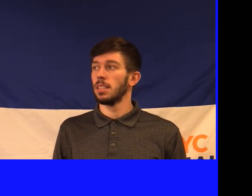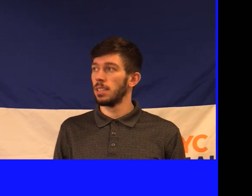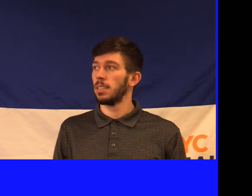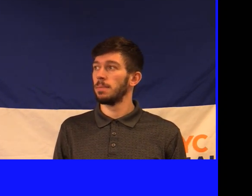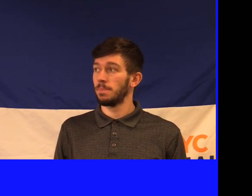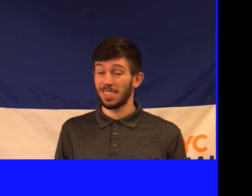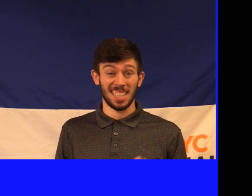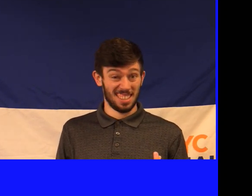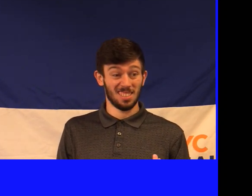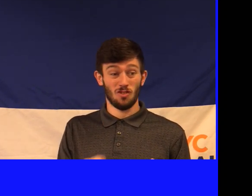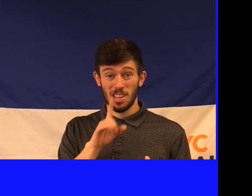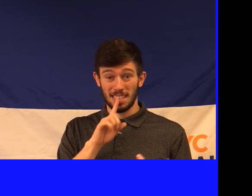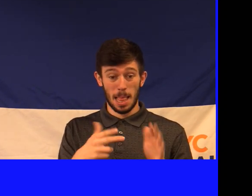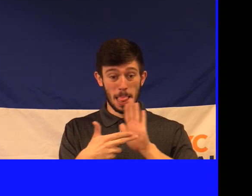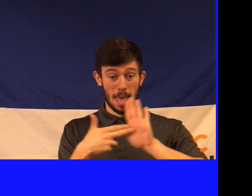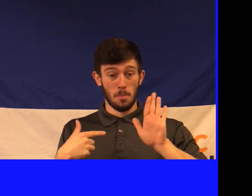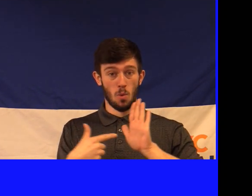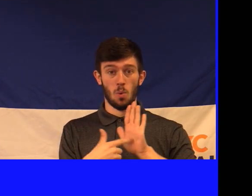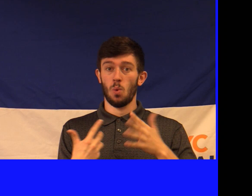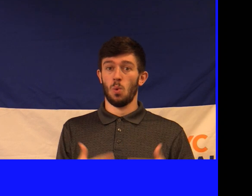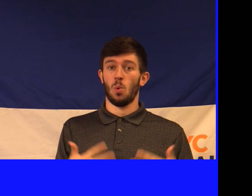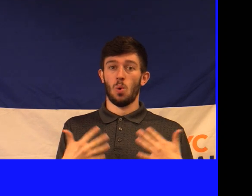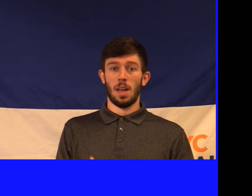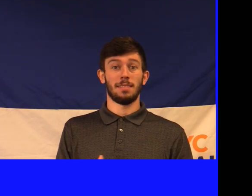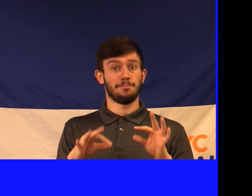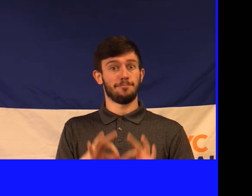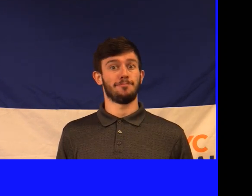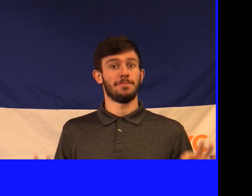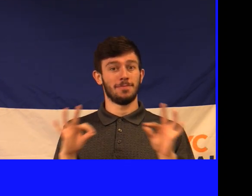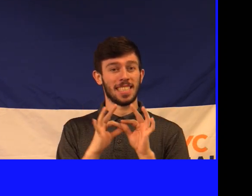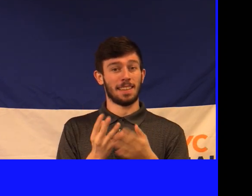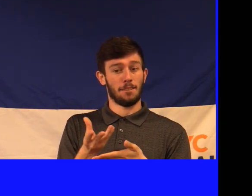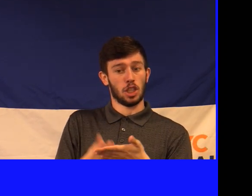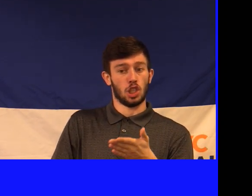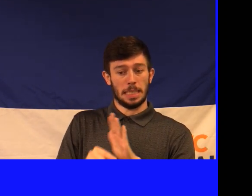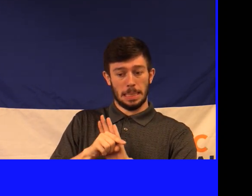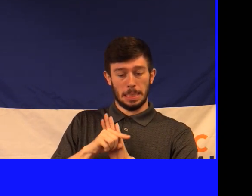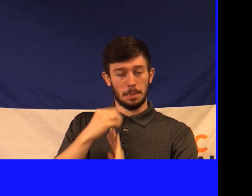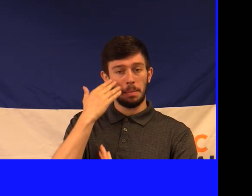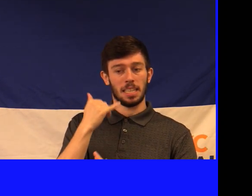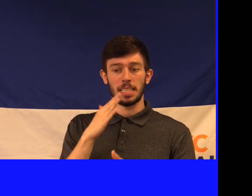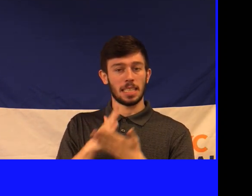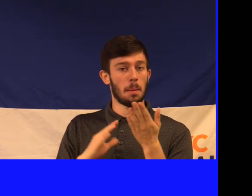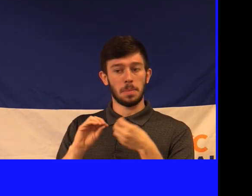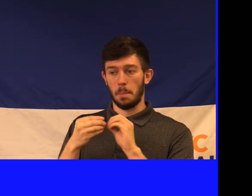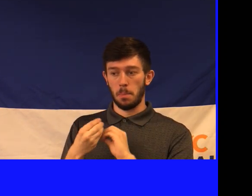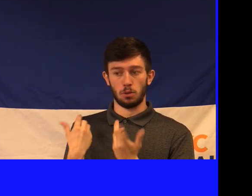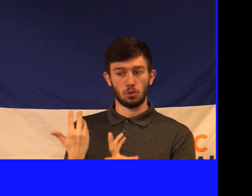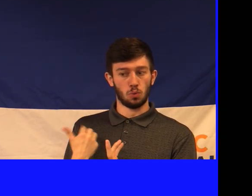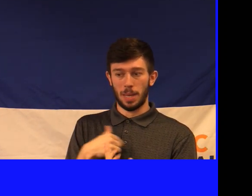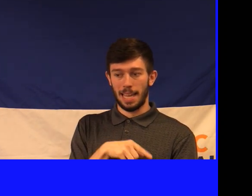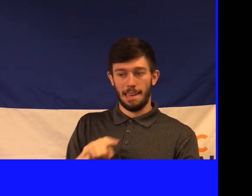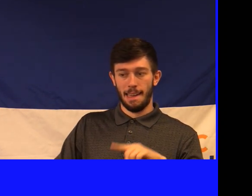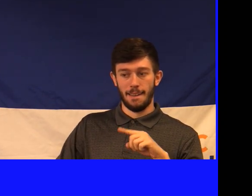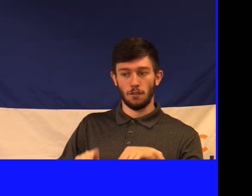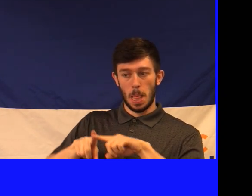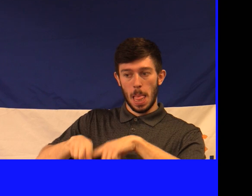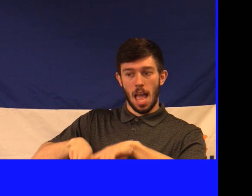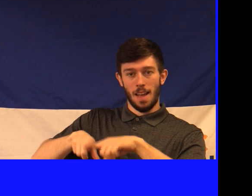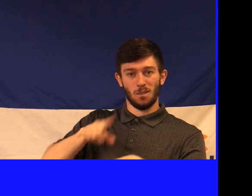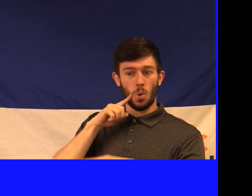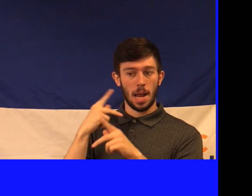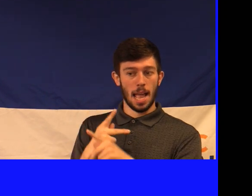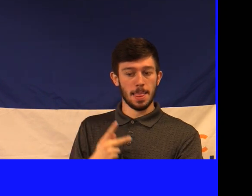significant deficiency because some of the numbers can't be relied upon when we calculate the receivable. It